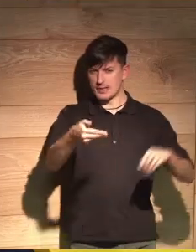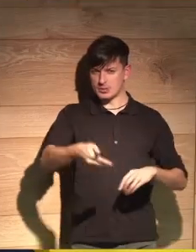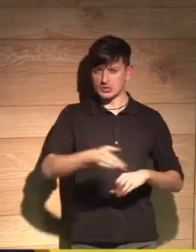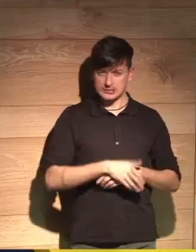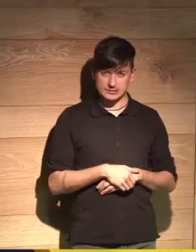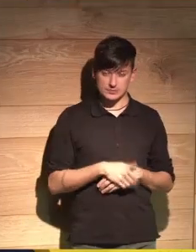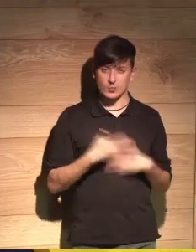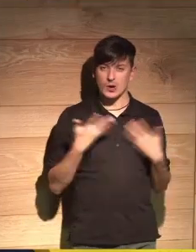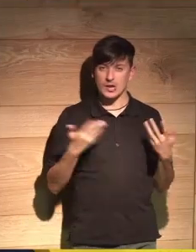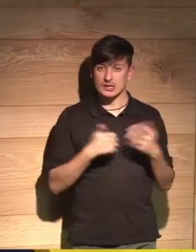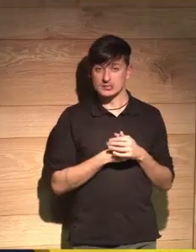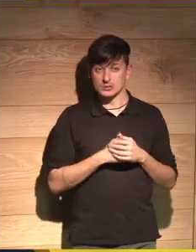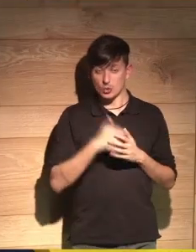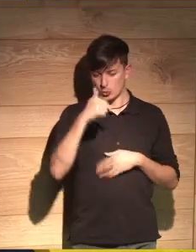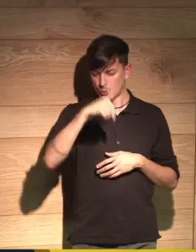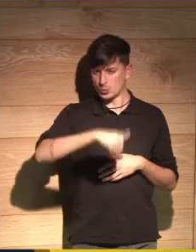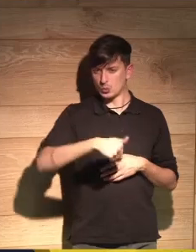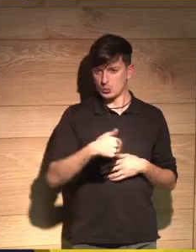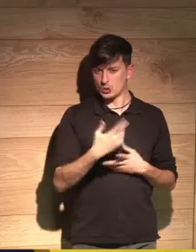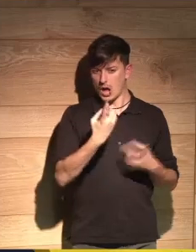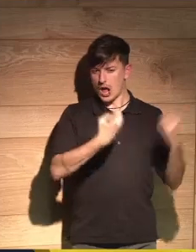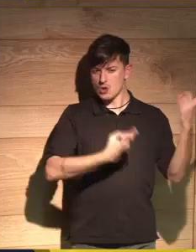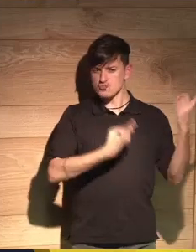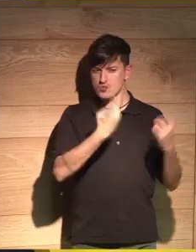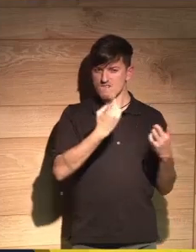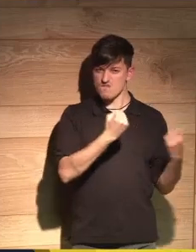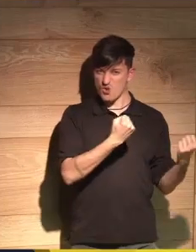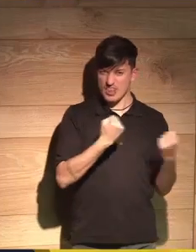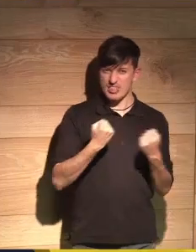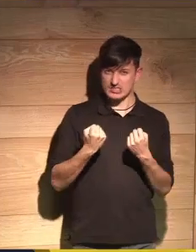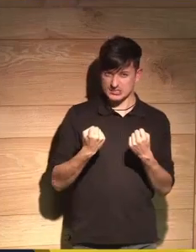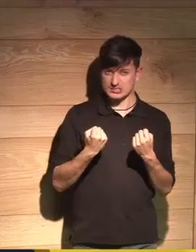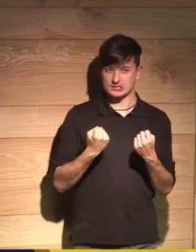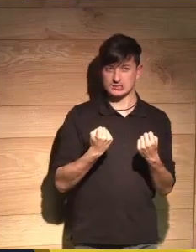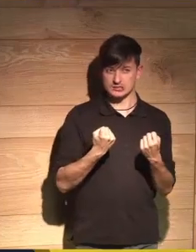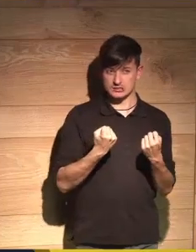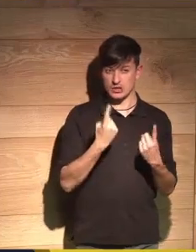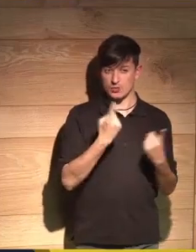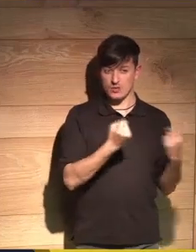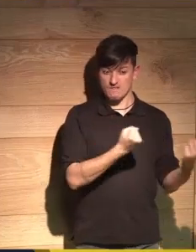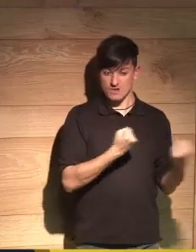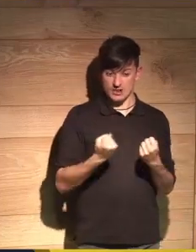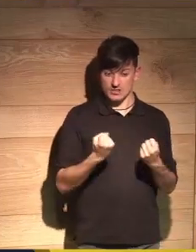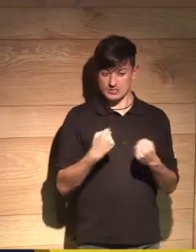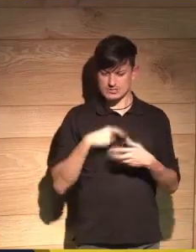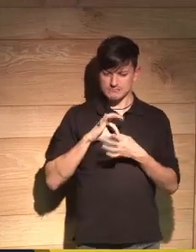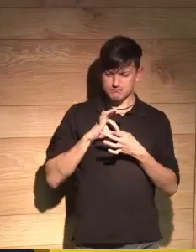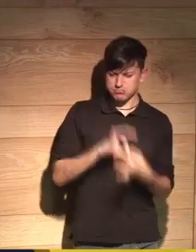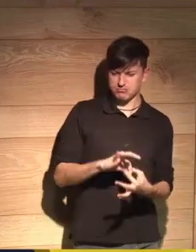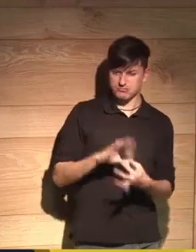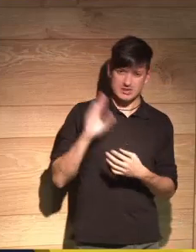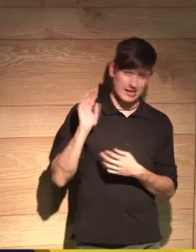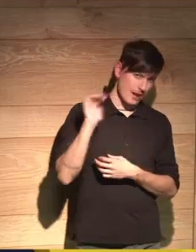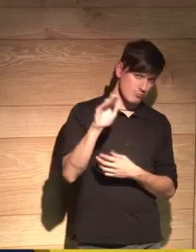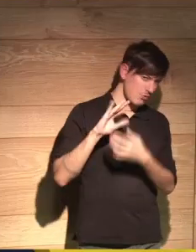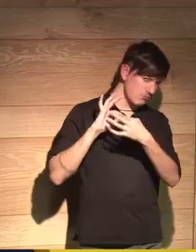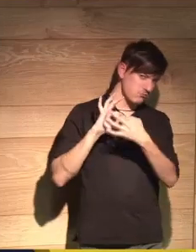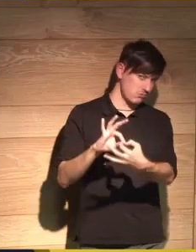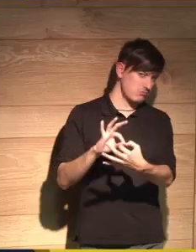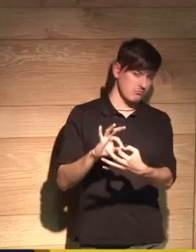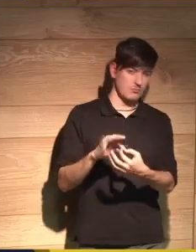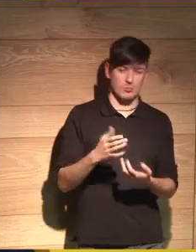there's a big question, and the big question is, today some of these forces that were anchoring us